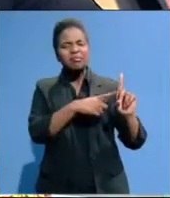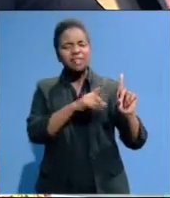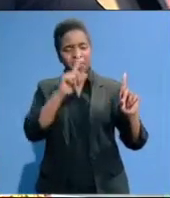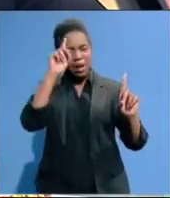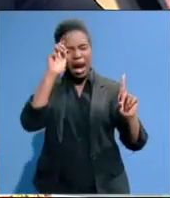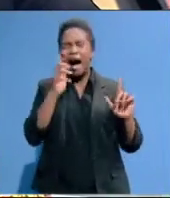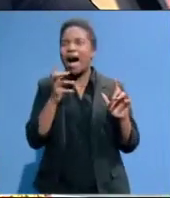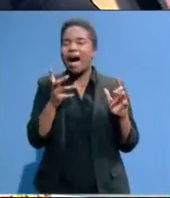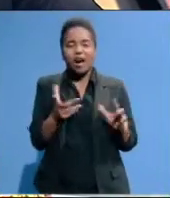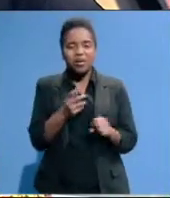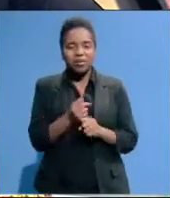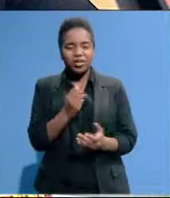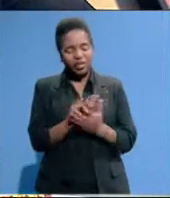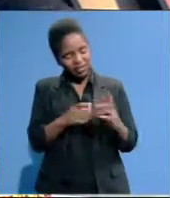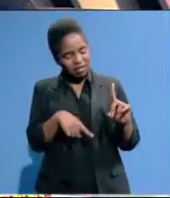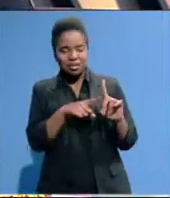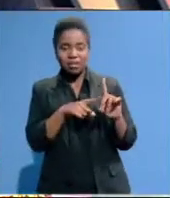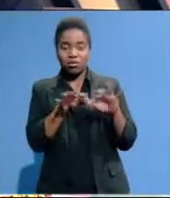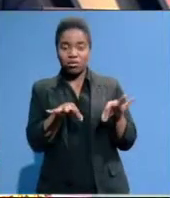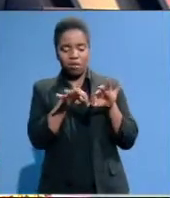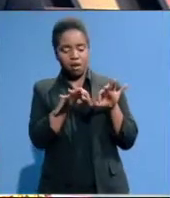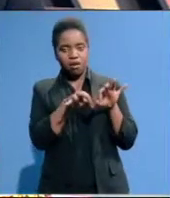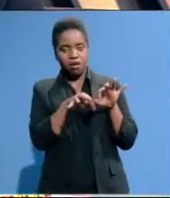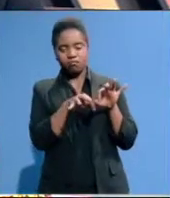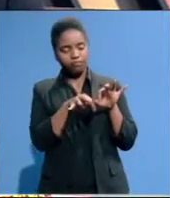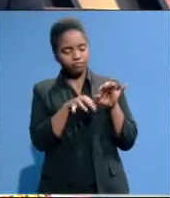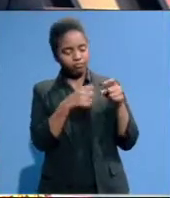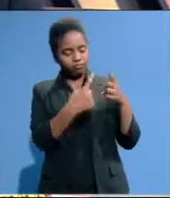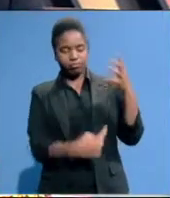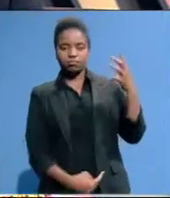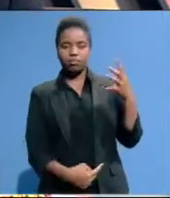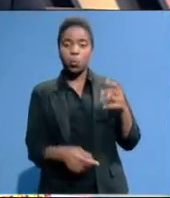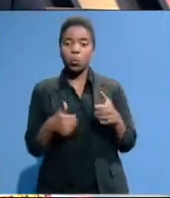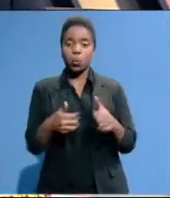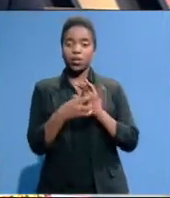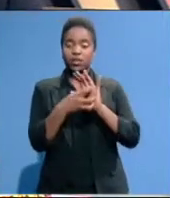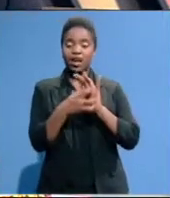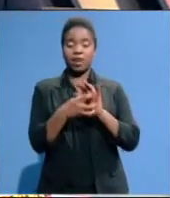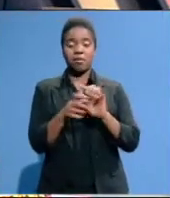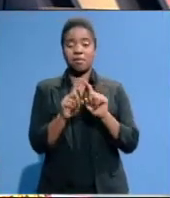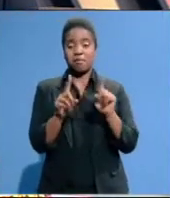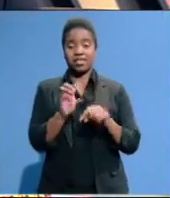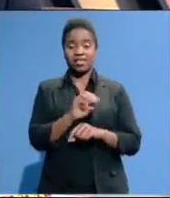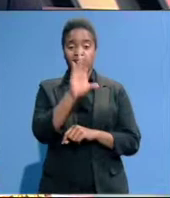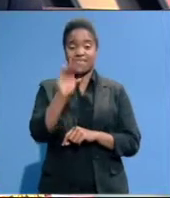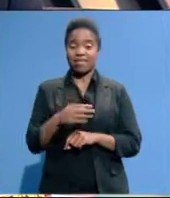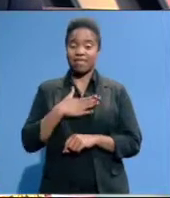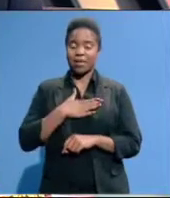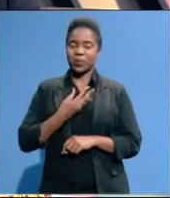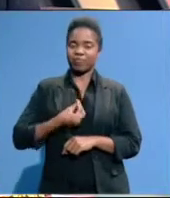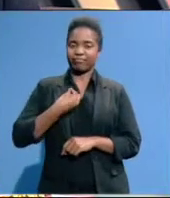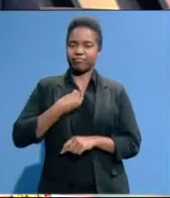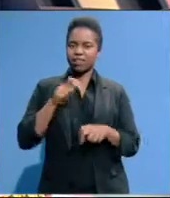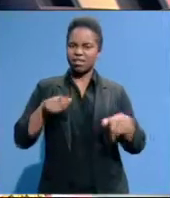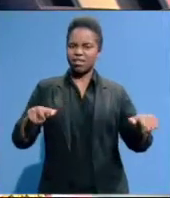to live by these principles? Now, Madiba is certainly a very difficult example to follow. However, South Africa does have its young icons